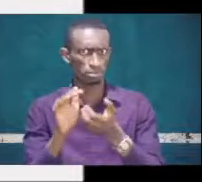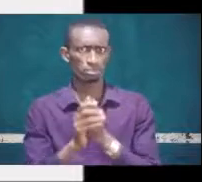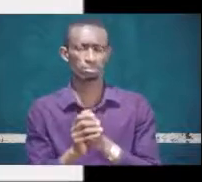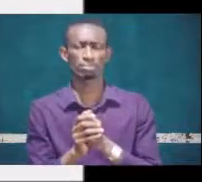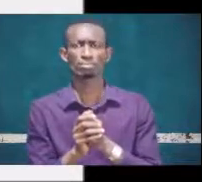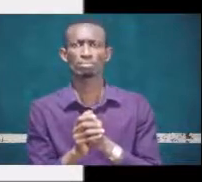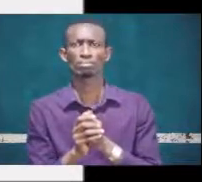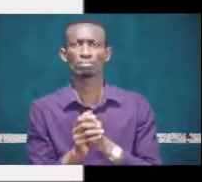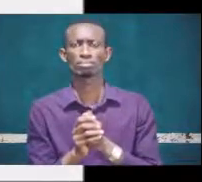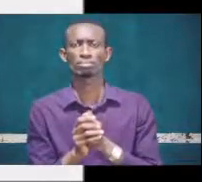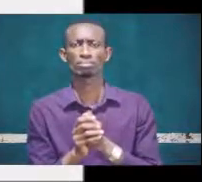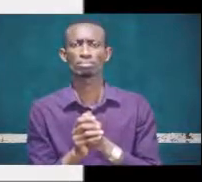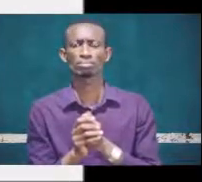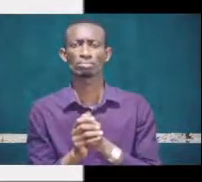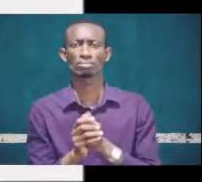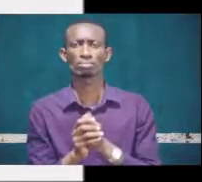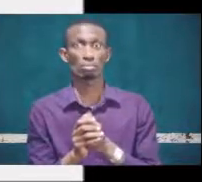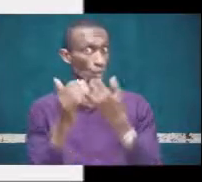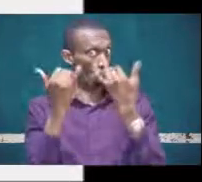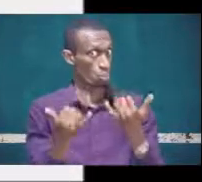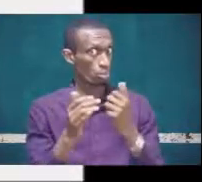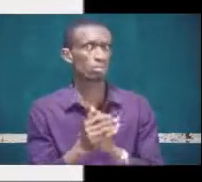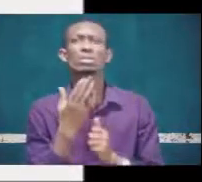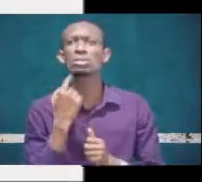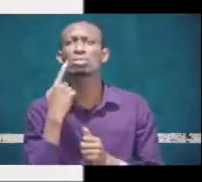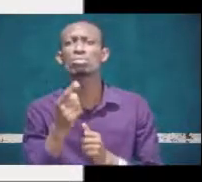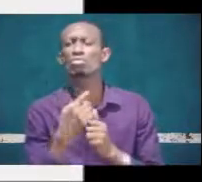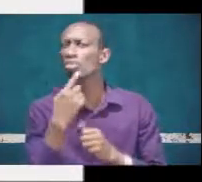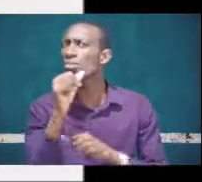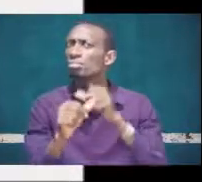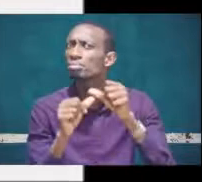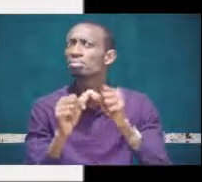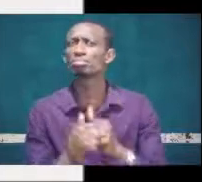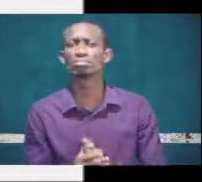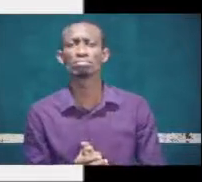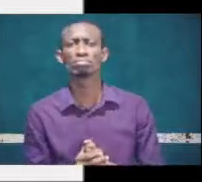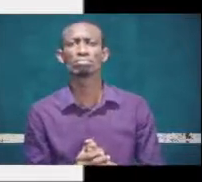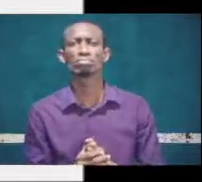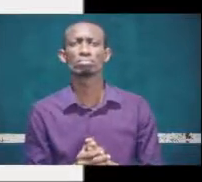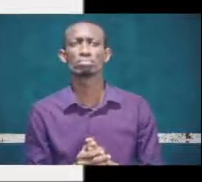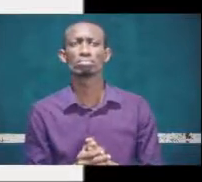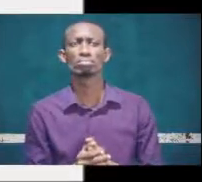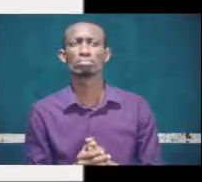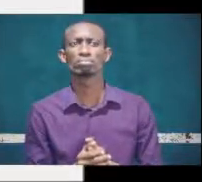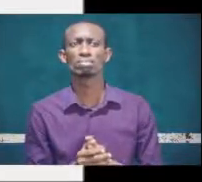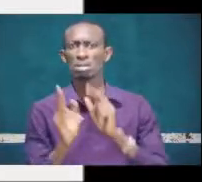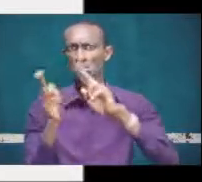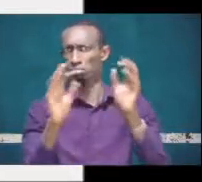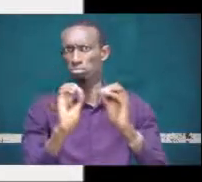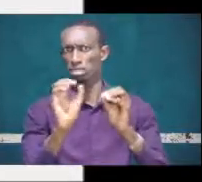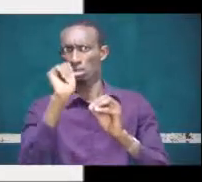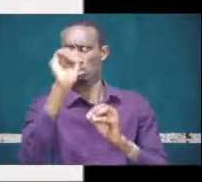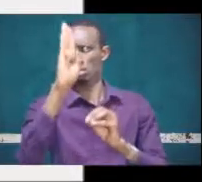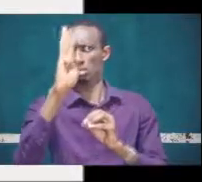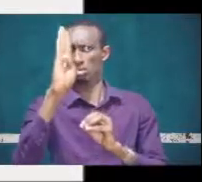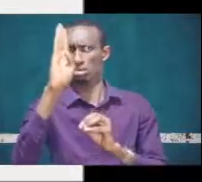of the demand curve. Now, today I want us to talk about the abnormal demand curves. So you all